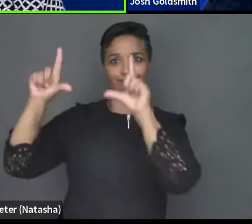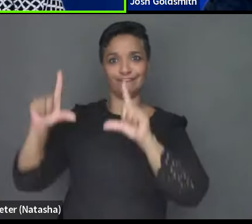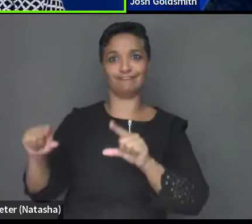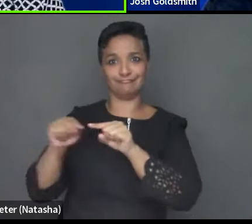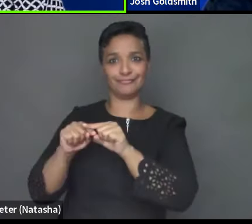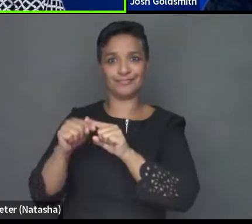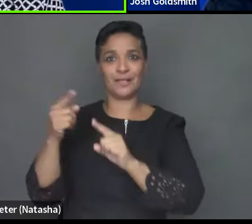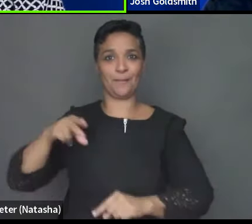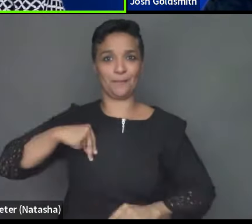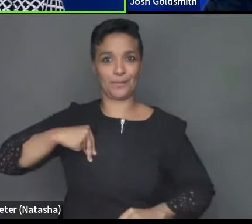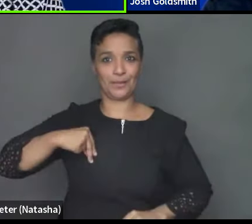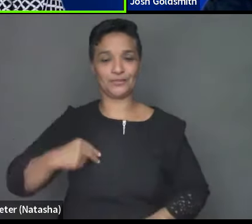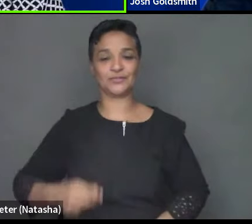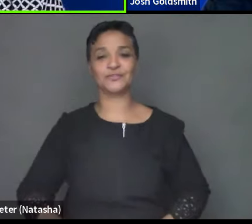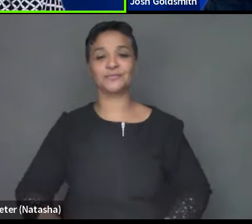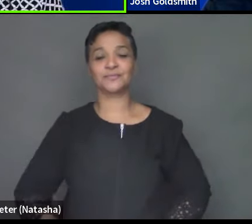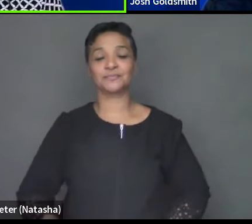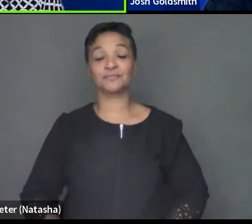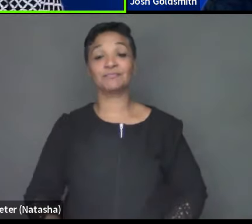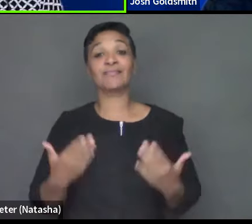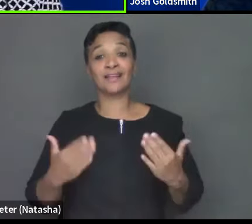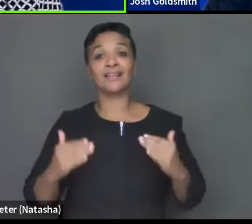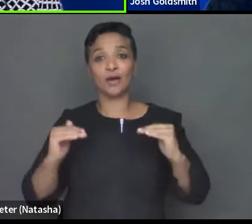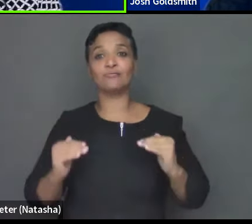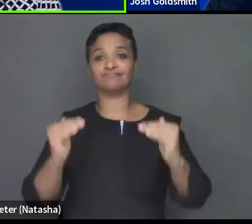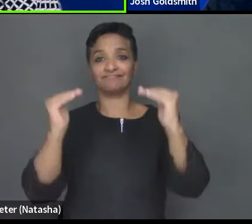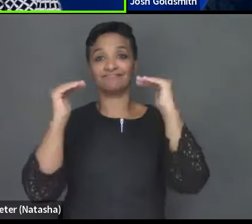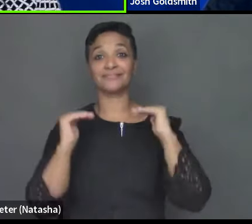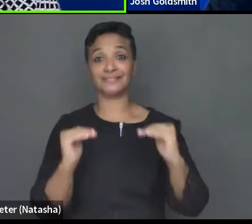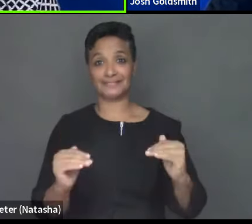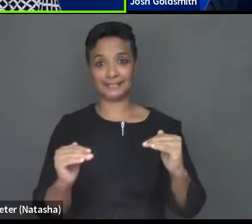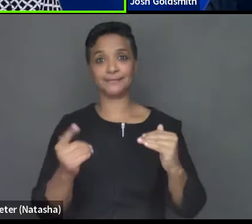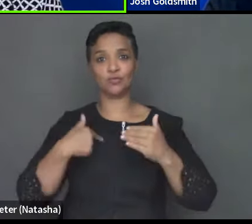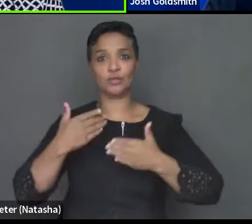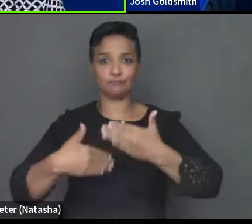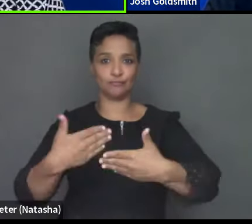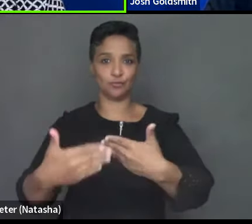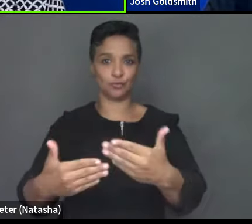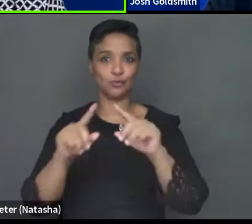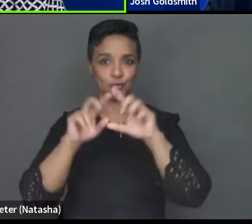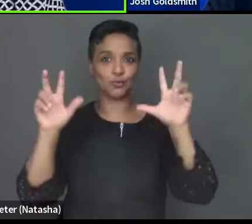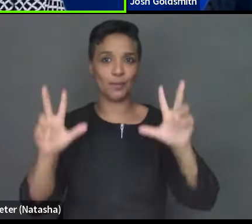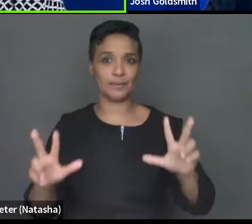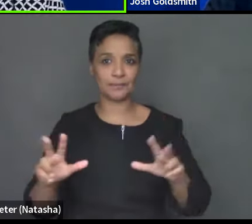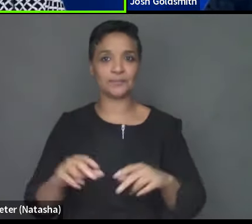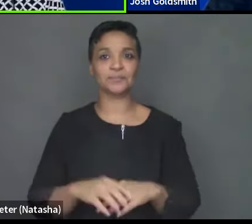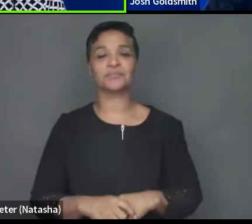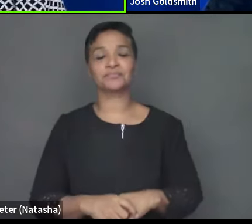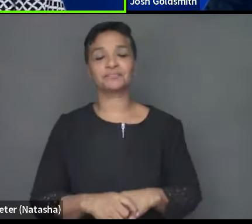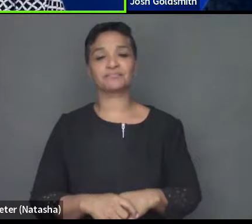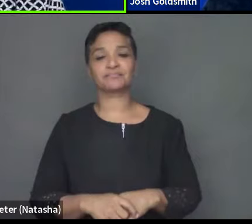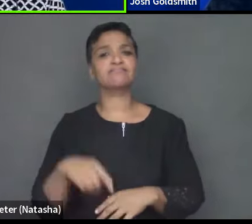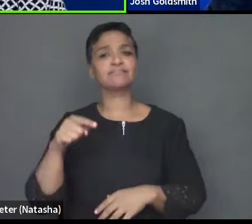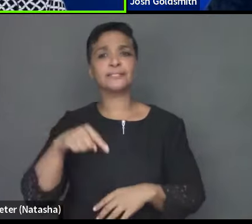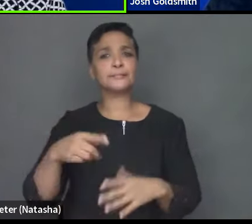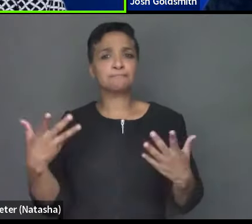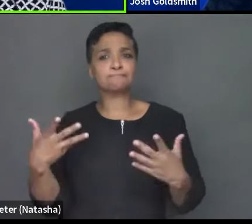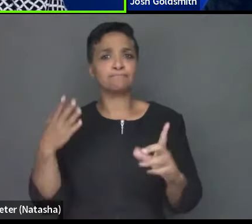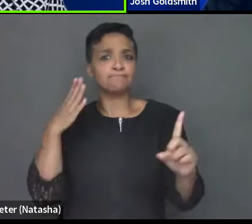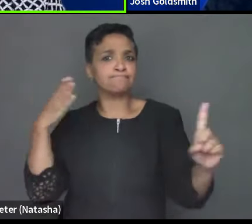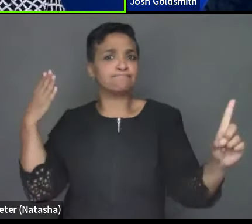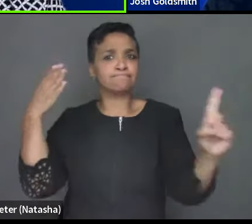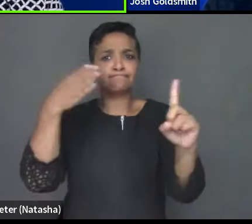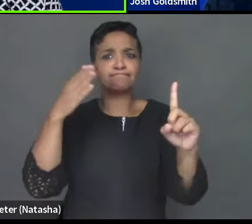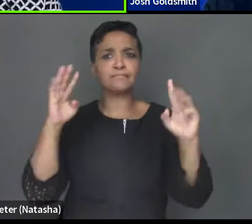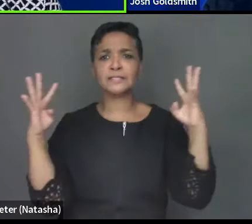now we are ready to move on to the next point of our call, which is talking about the goal of the summit. Josh